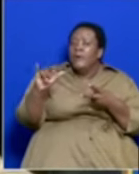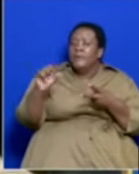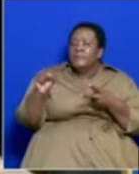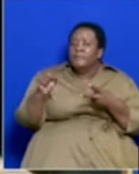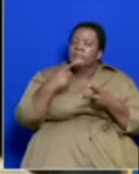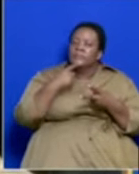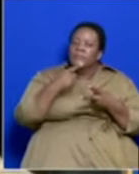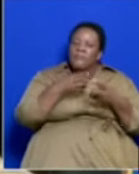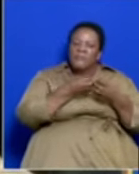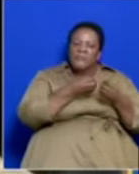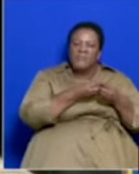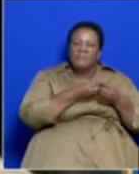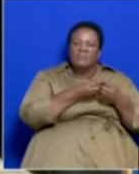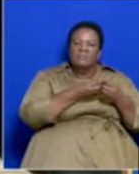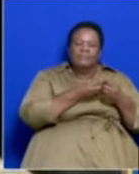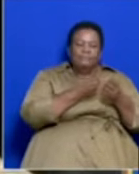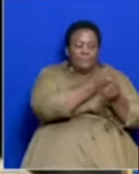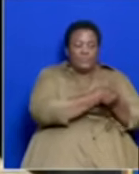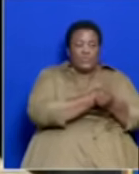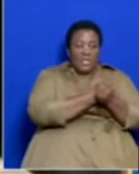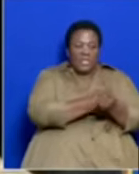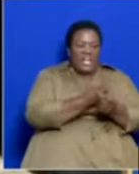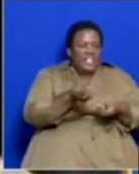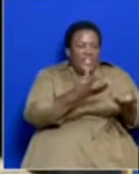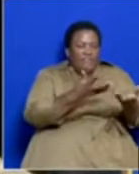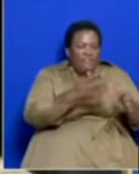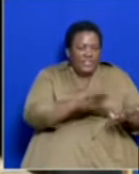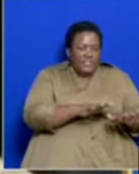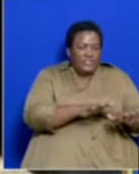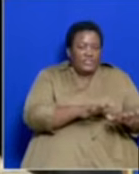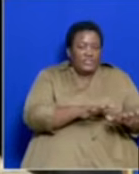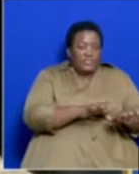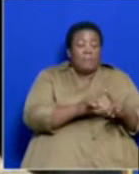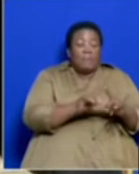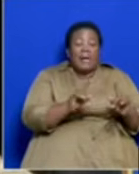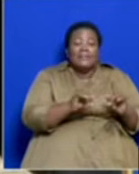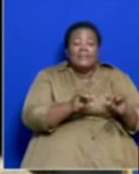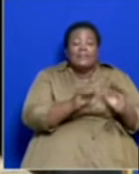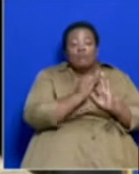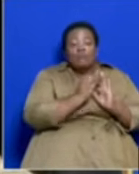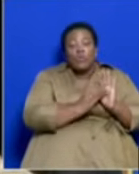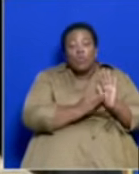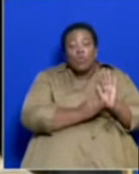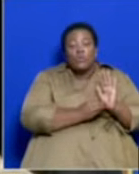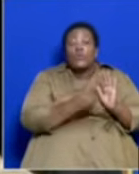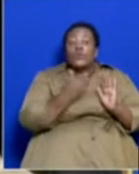owner, but there's no record of who that person is. It just says the owner.